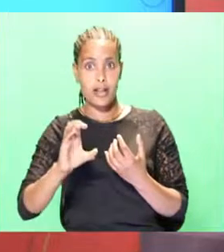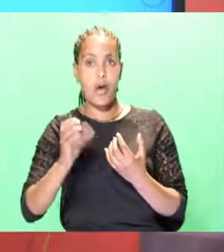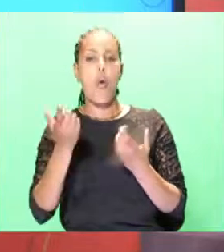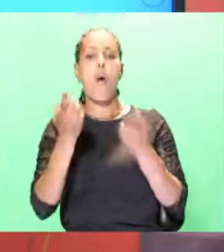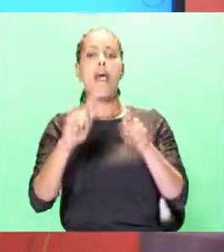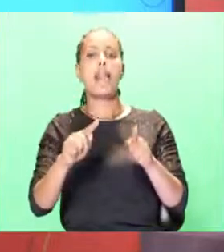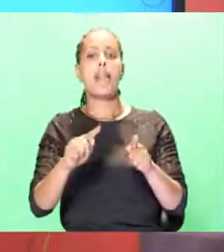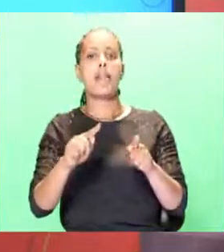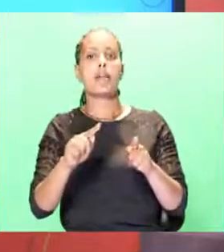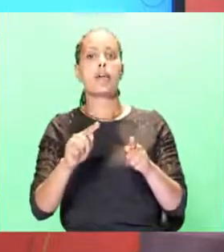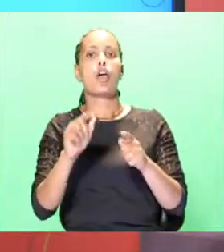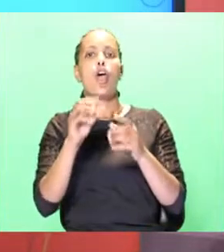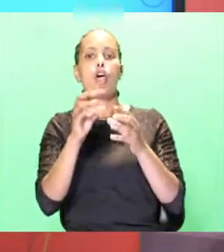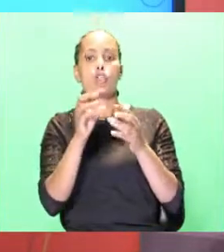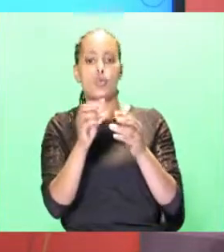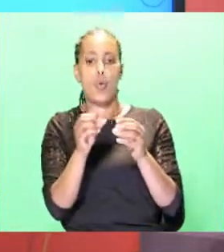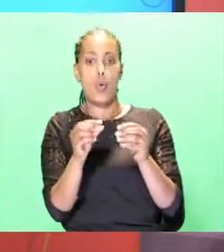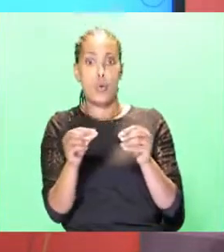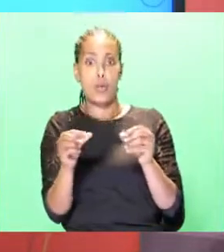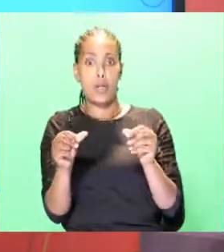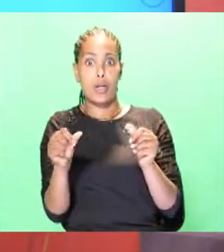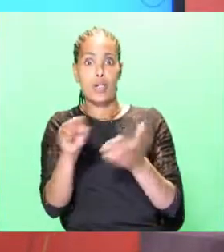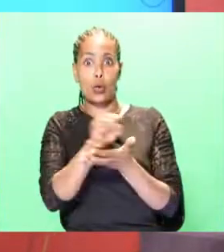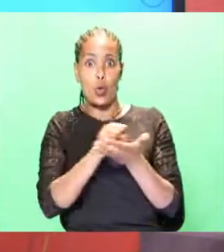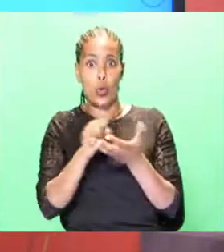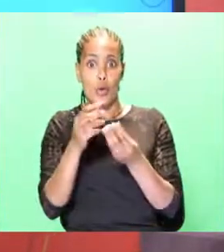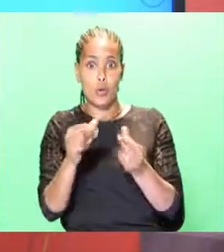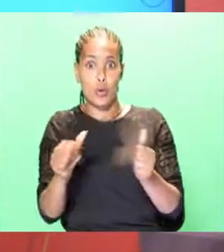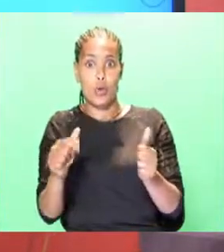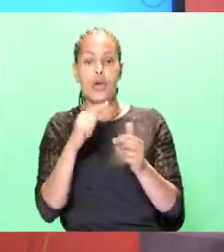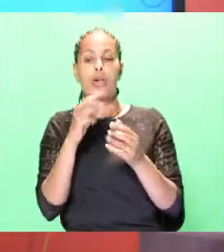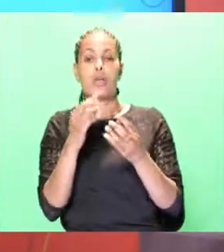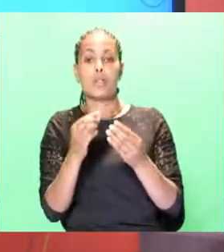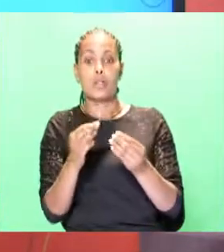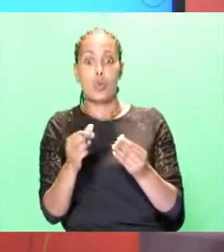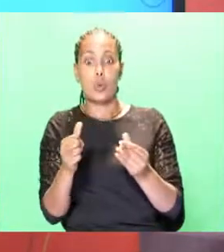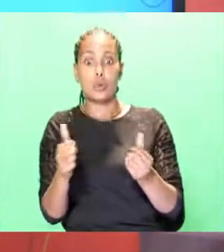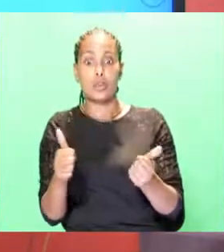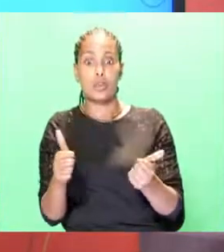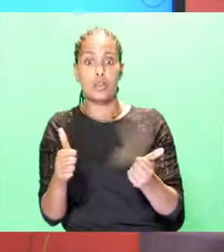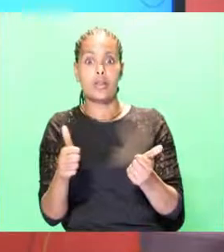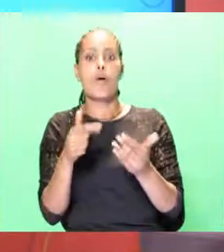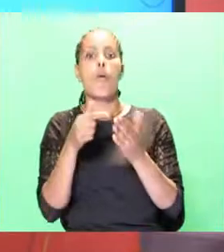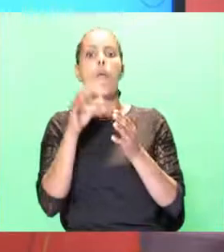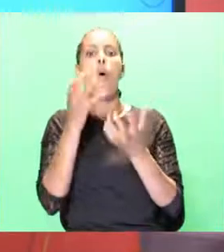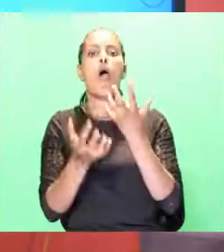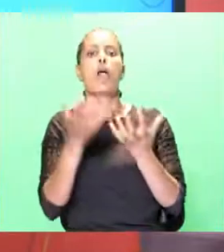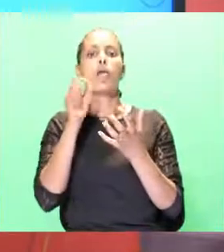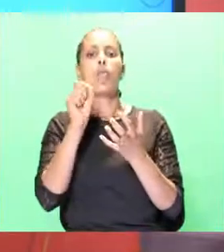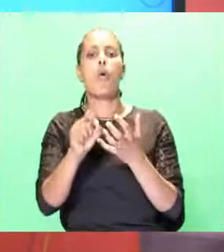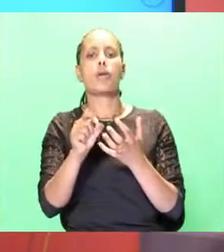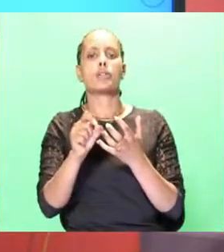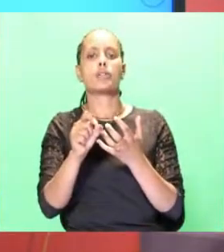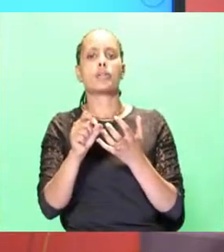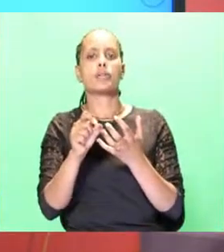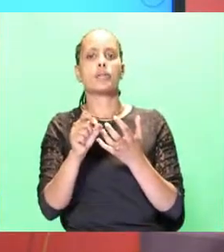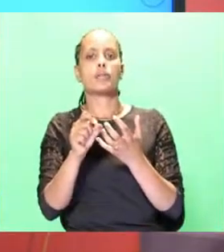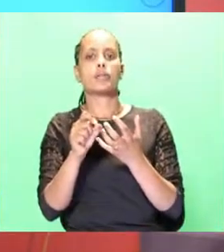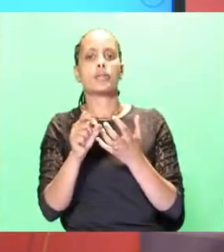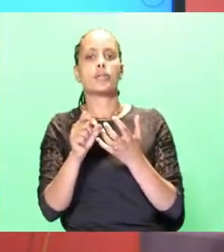When a solid dissolves in the solution, boiling point of the solution